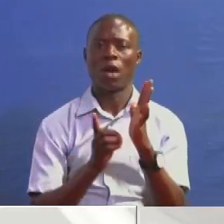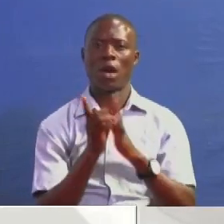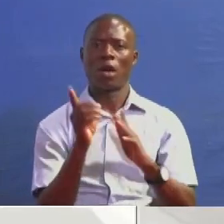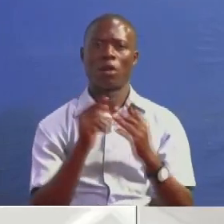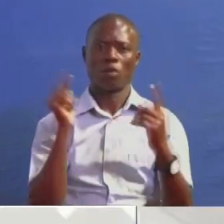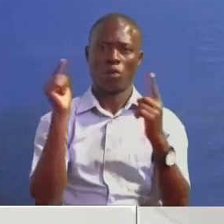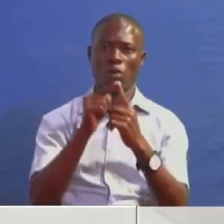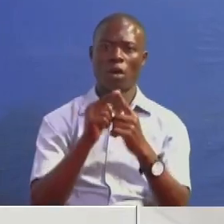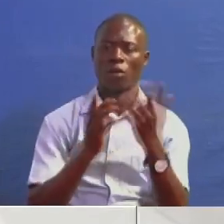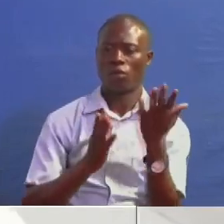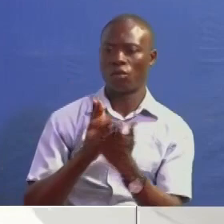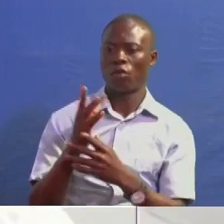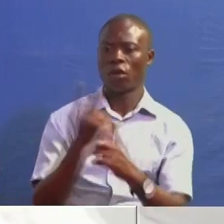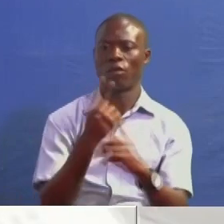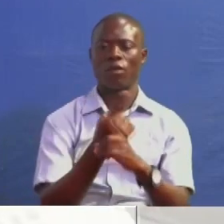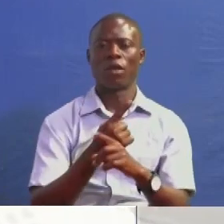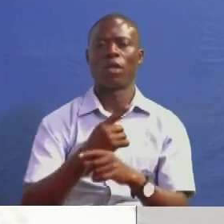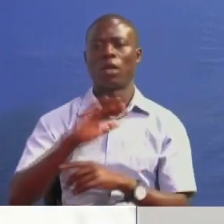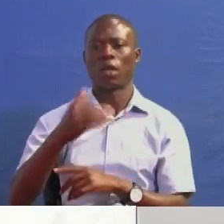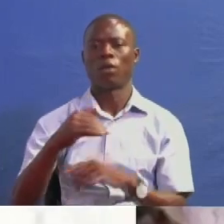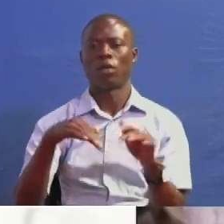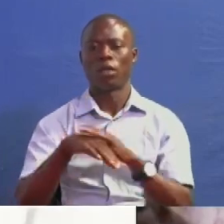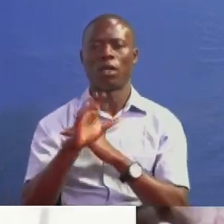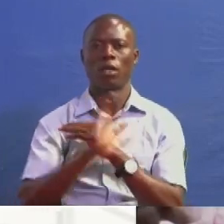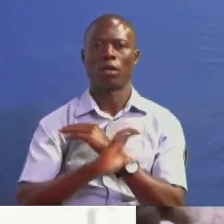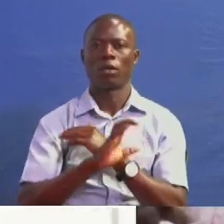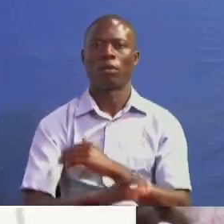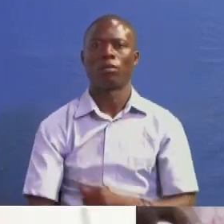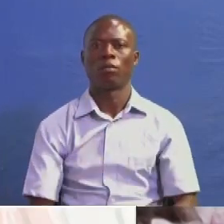tours across various counties in the country.